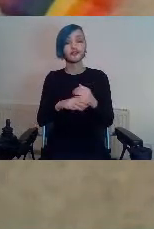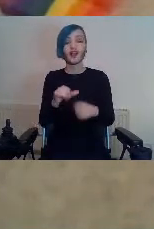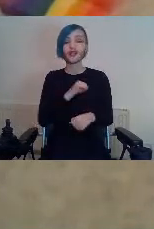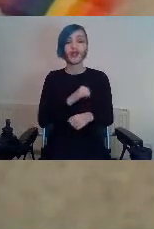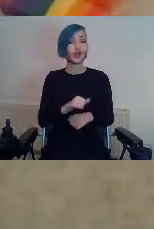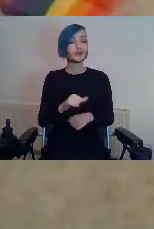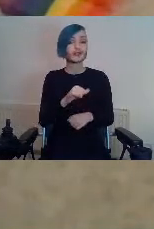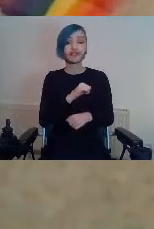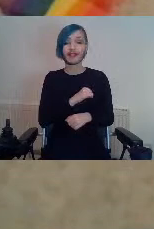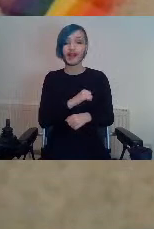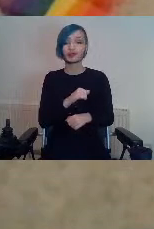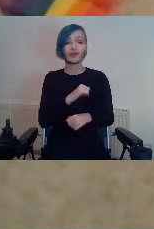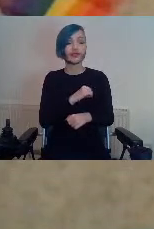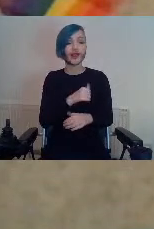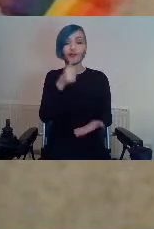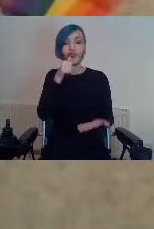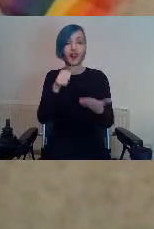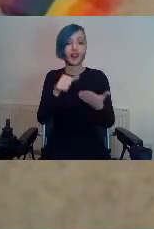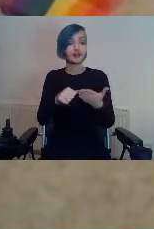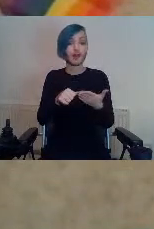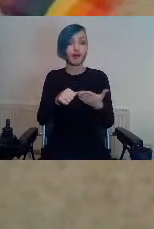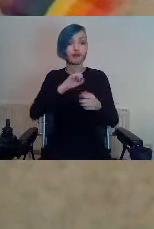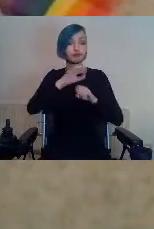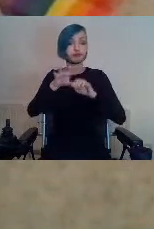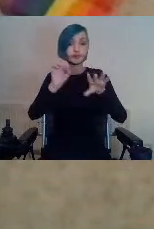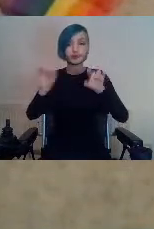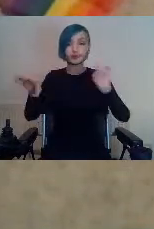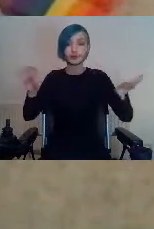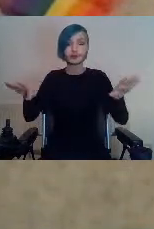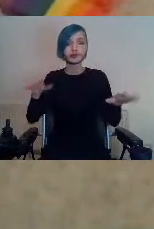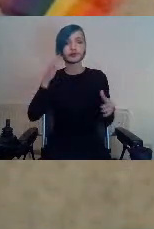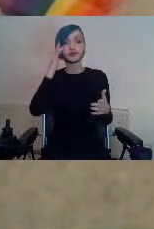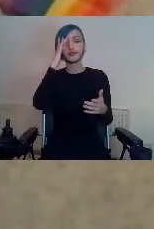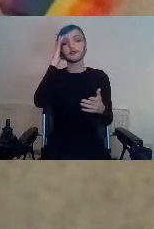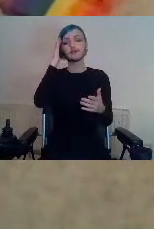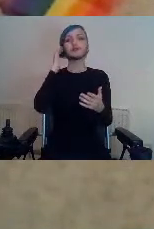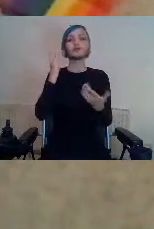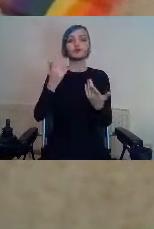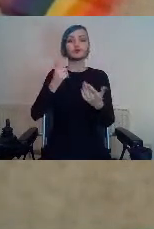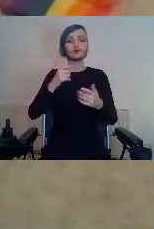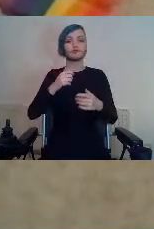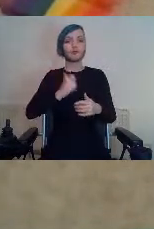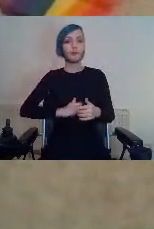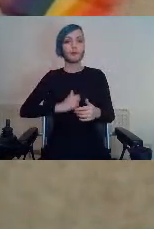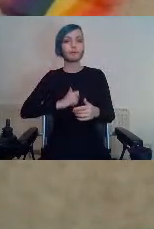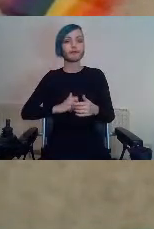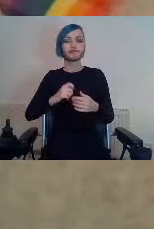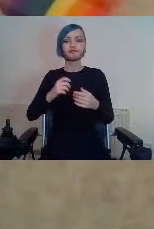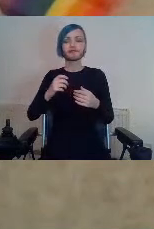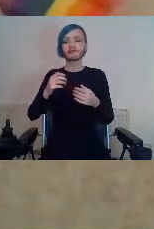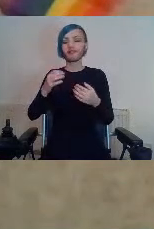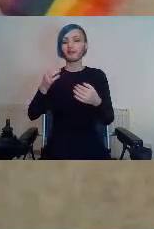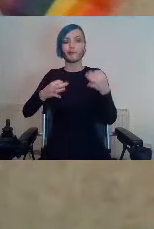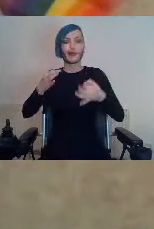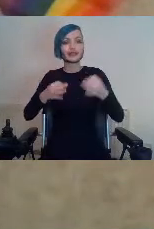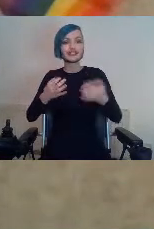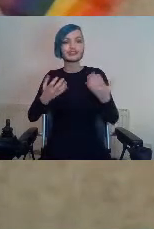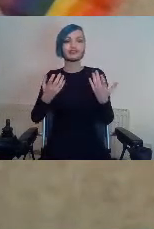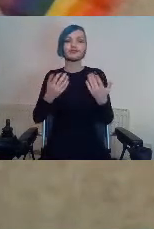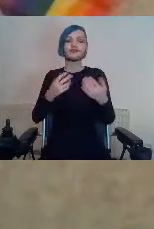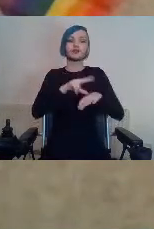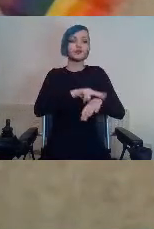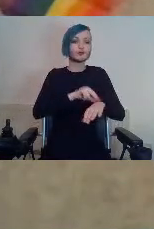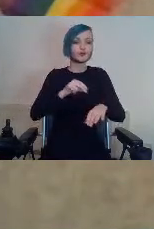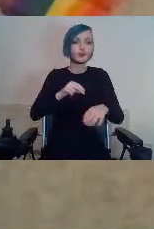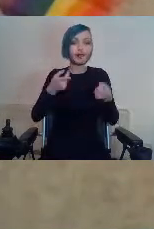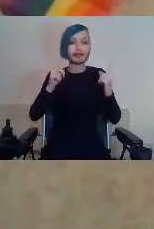Thousands of letters to our Ministry of Interior, police, and so on. And what is the result,